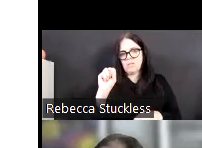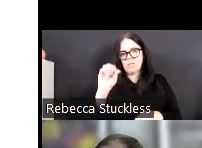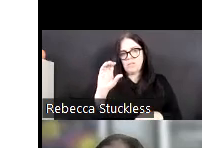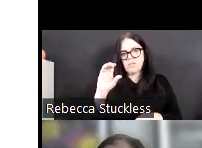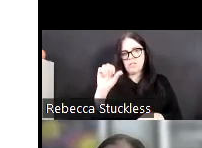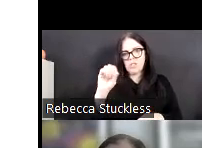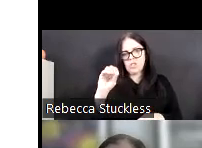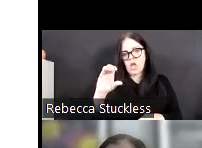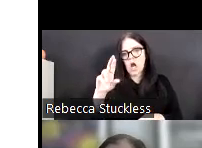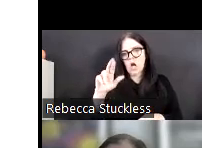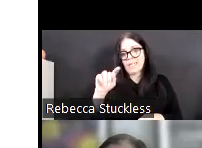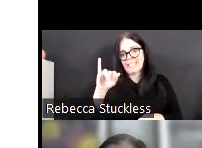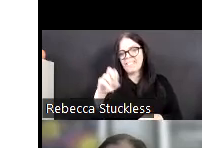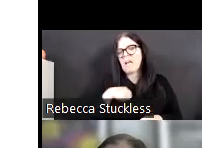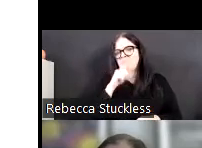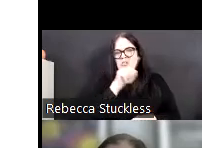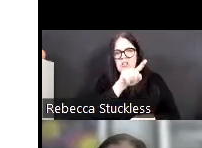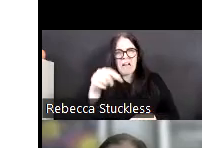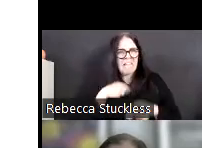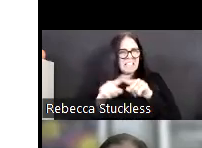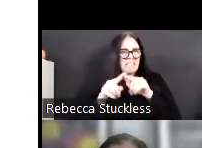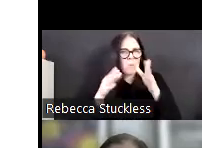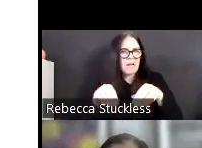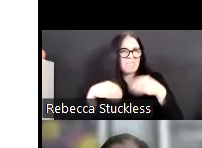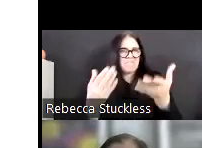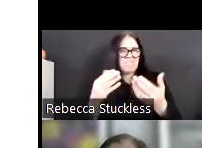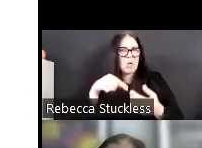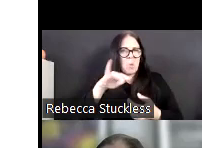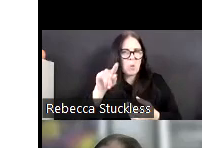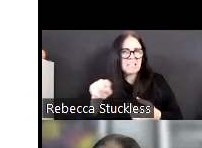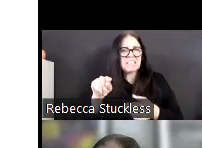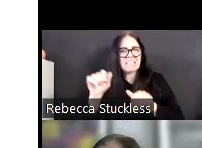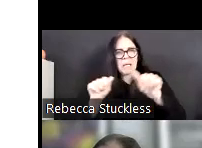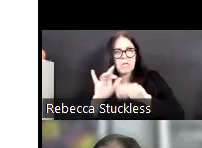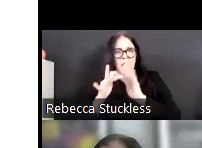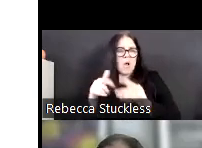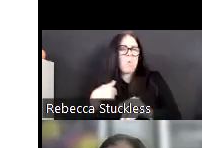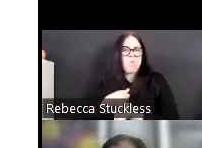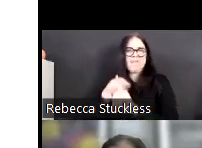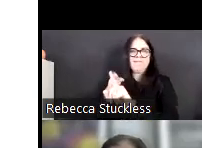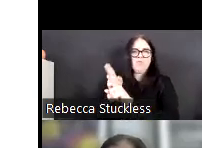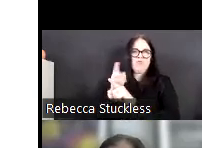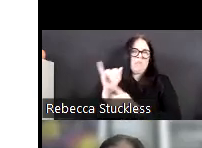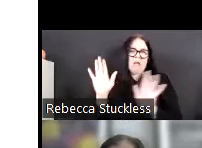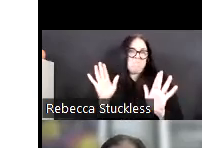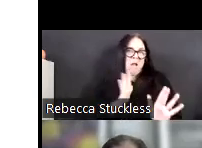different ways that folks are doing quizzes and assessments online. That's just the one that we're